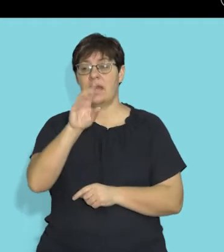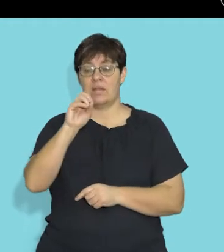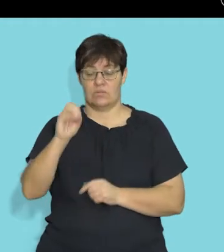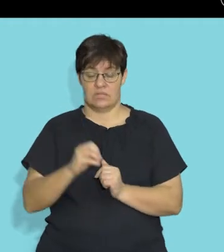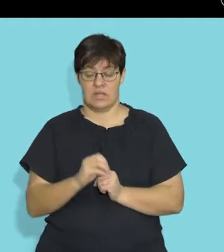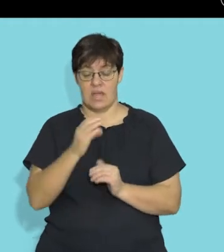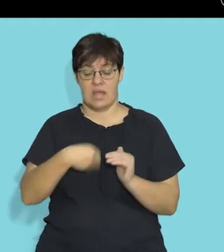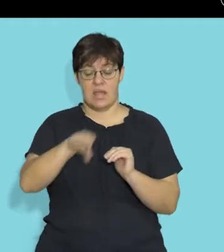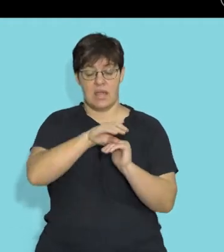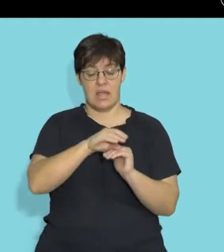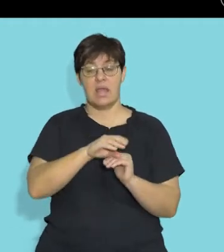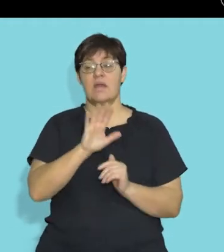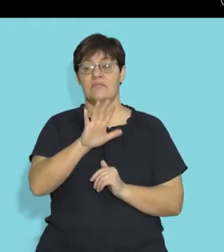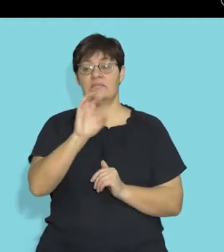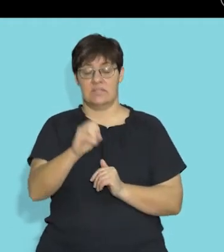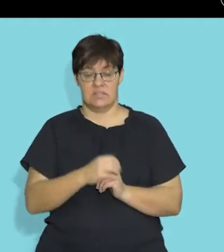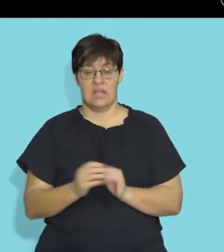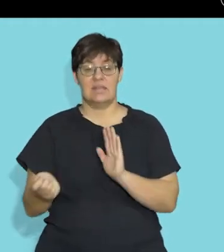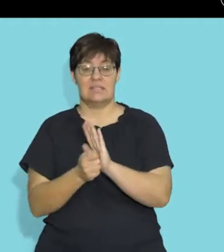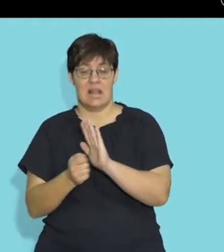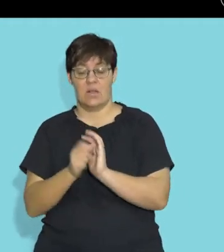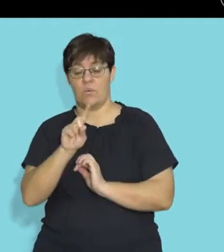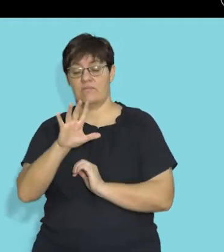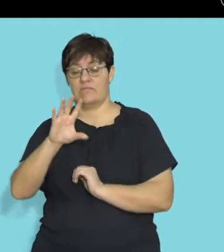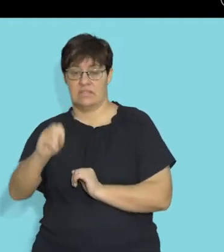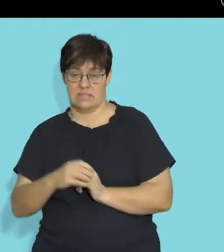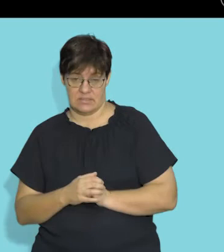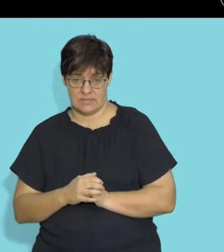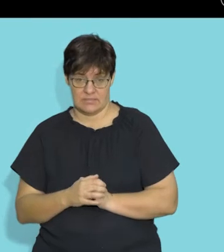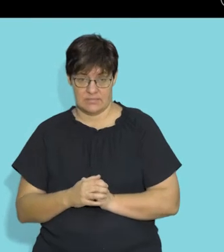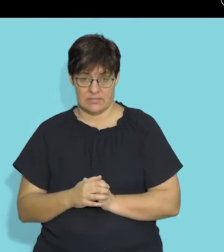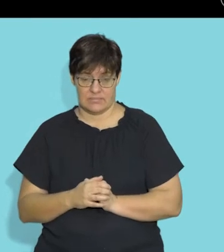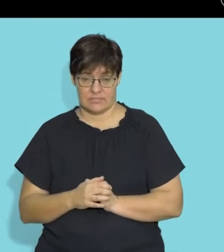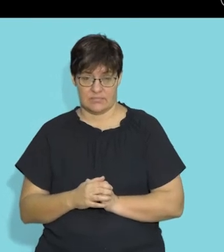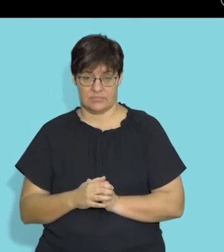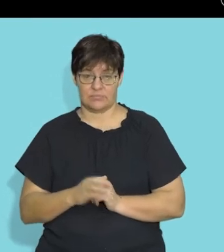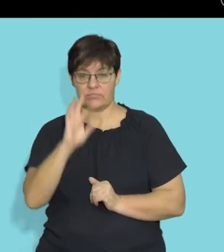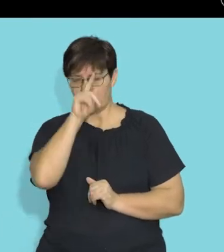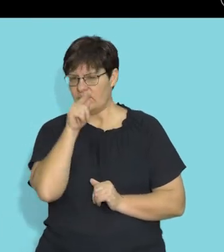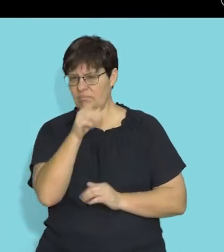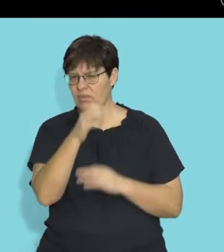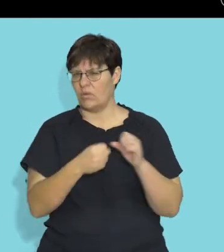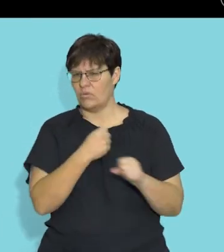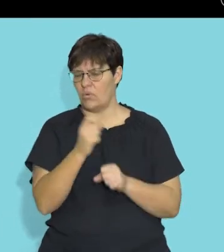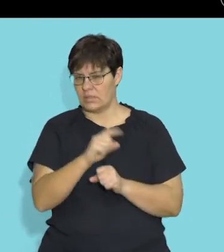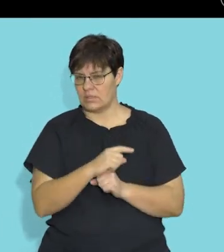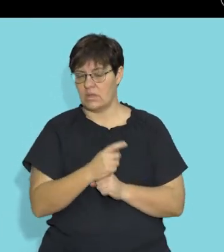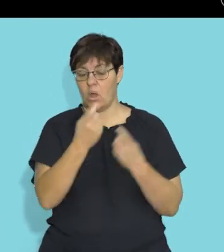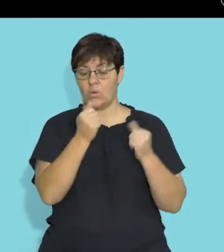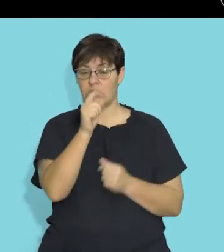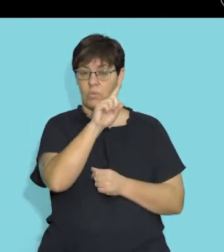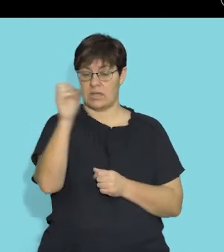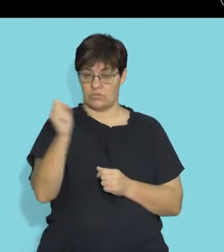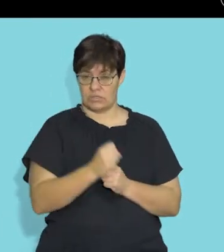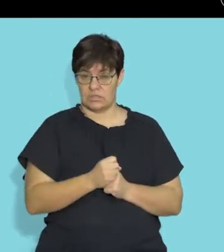your markup is 50, your selling is therefore 150. So what do we remember from this here? Cost